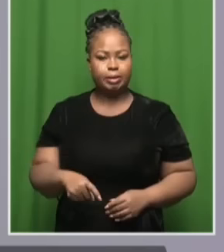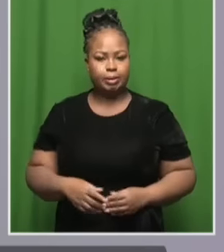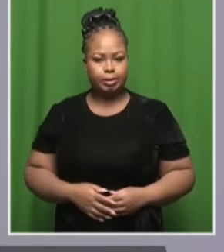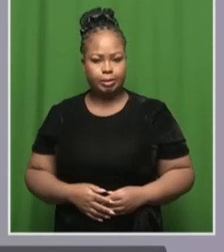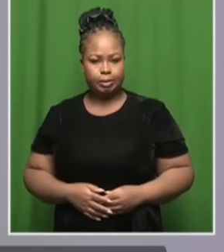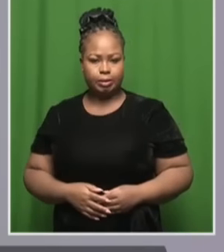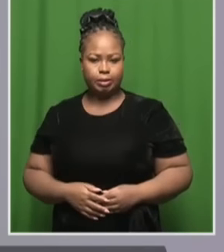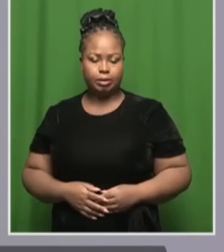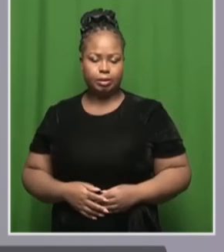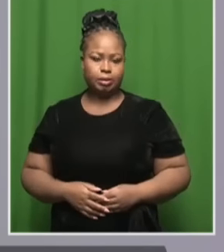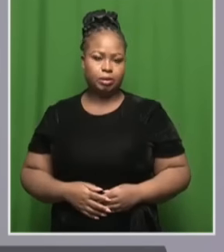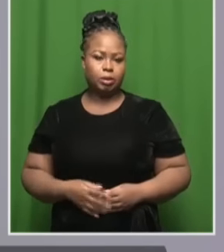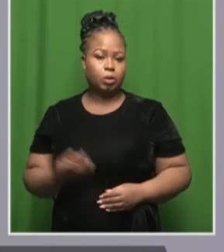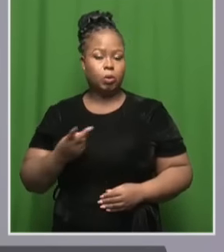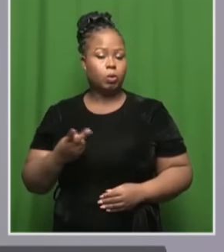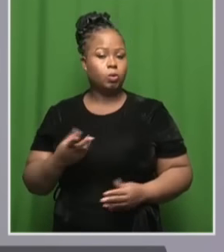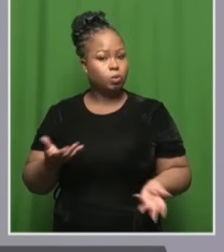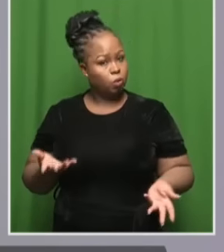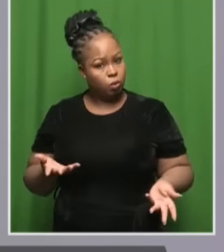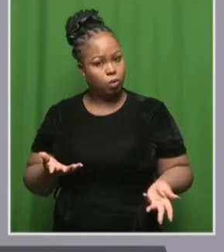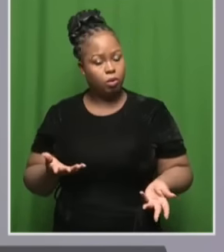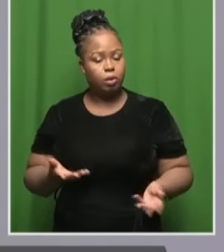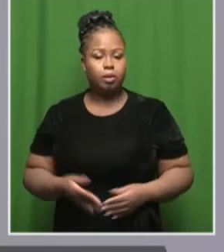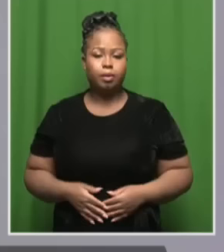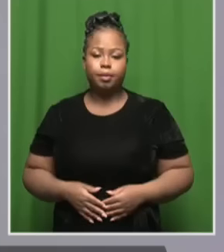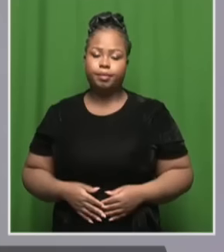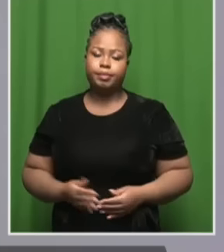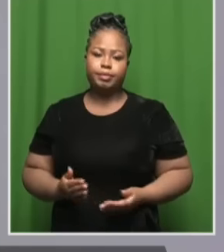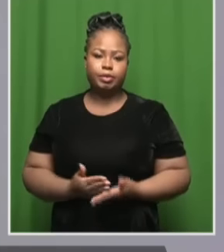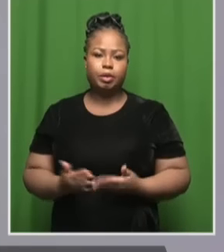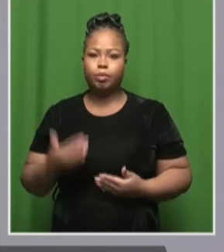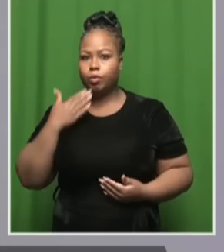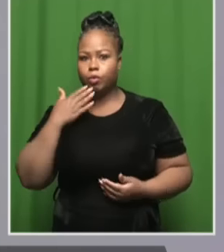may make an attempt to